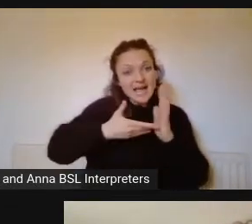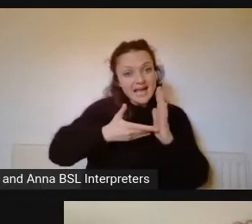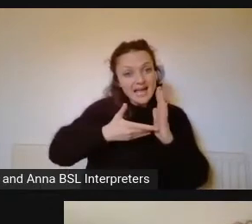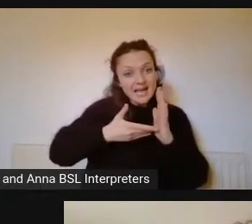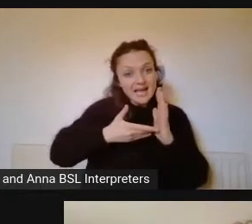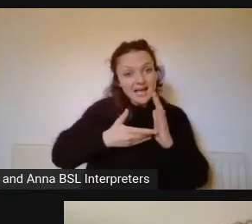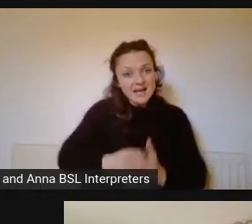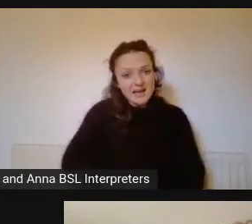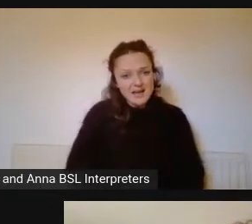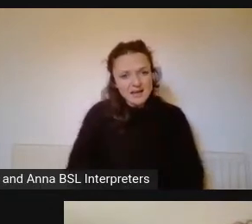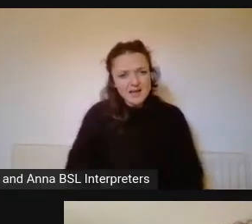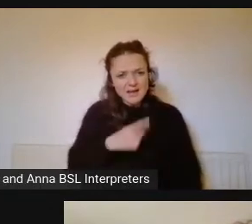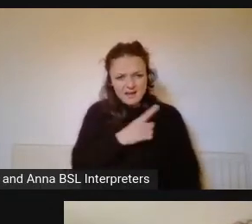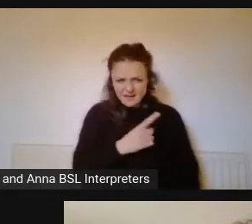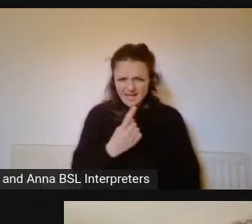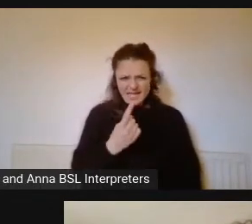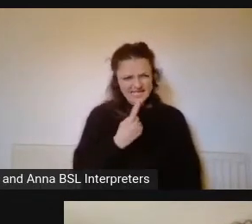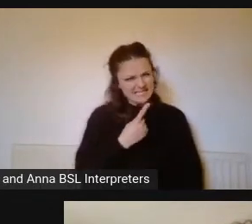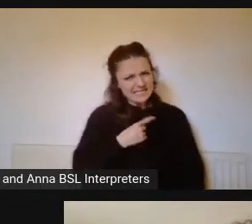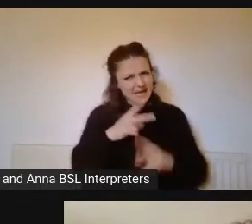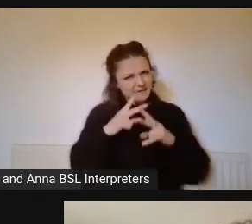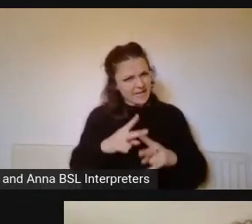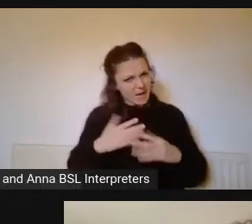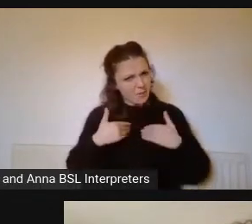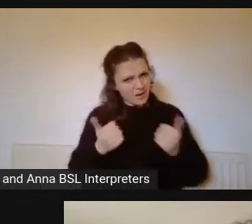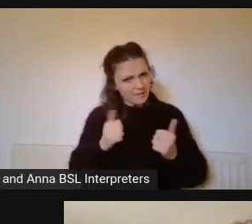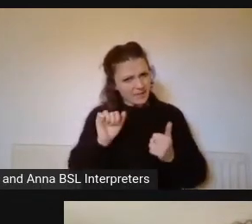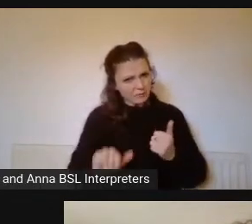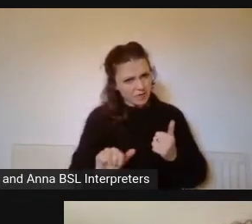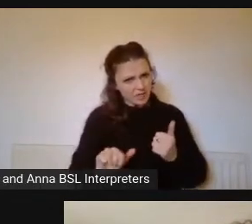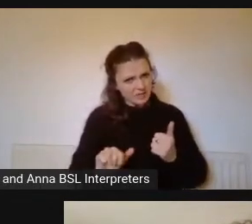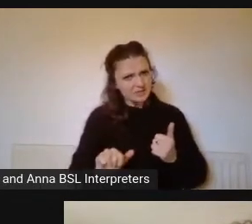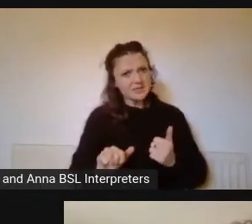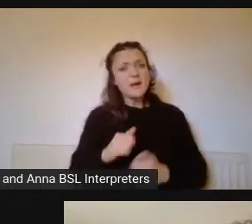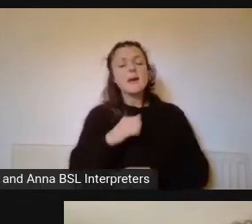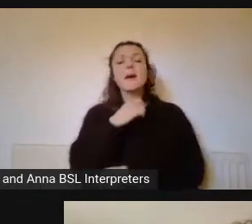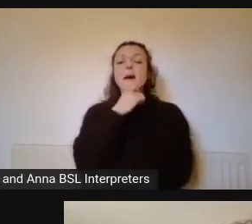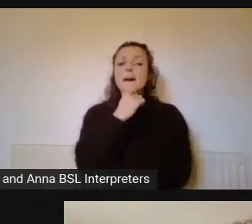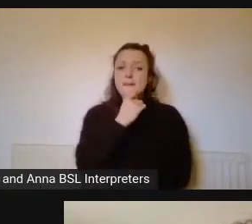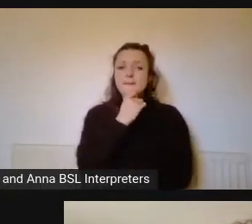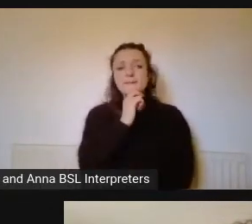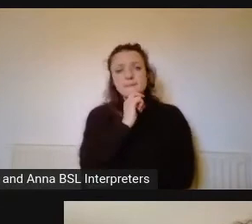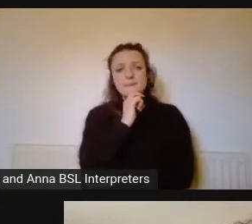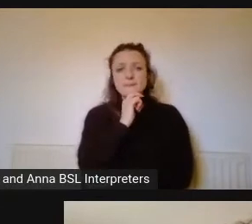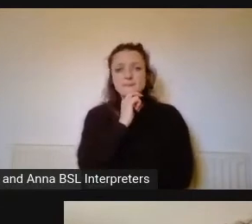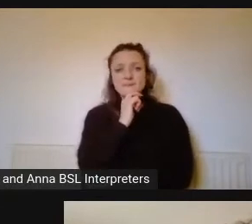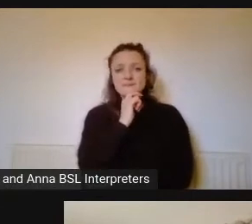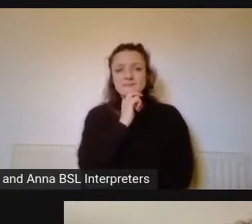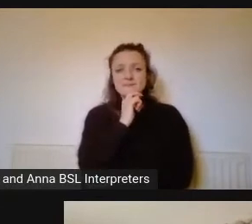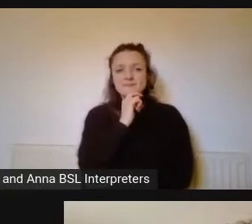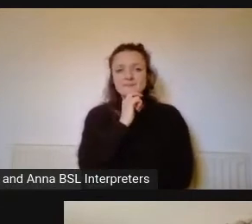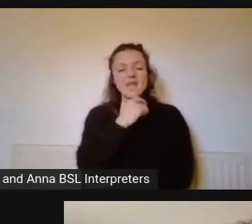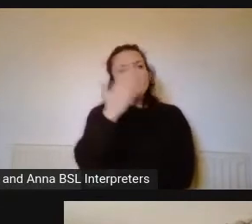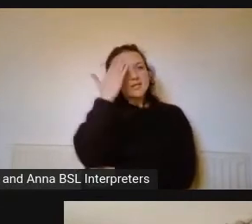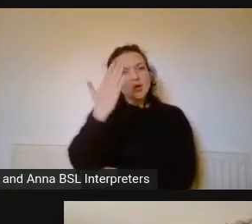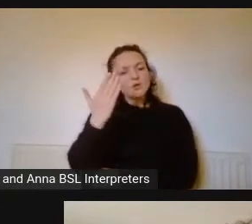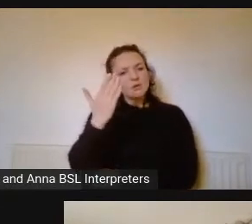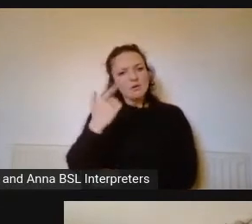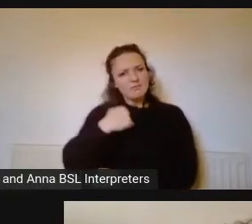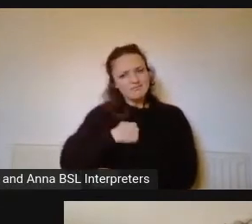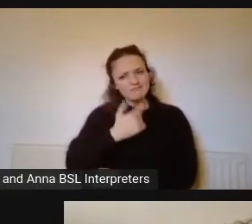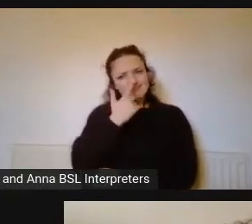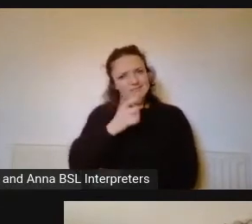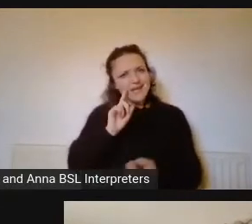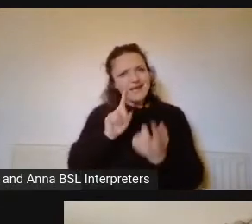about self-care and well-being? Yeah. Yes. Well, I don't know if I can really answer that question